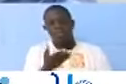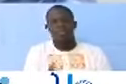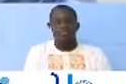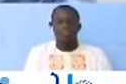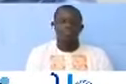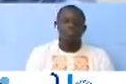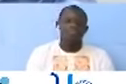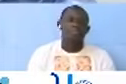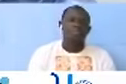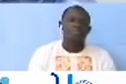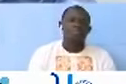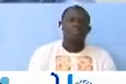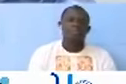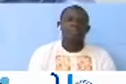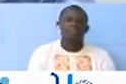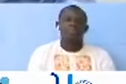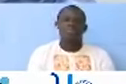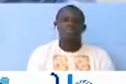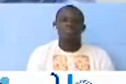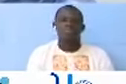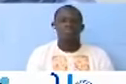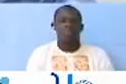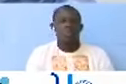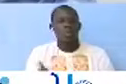other people are here.